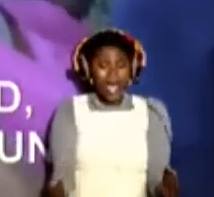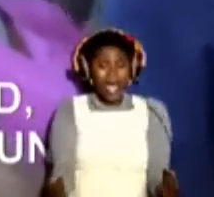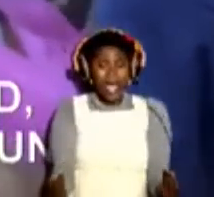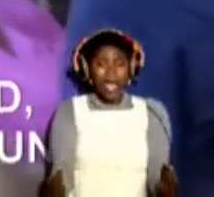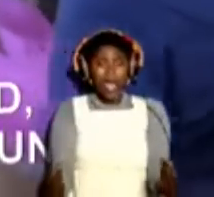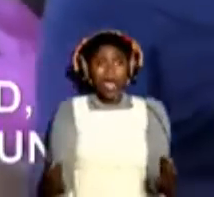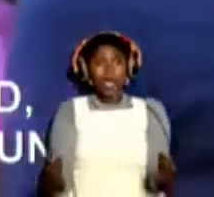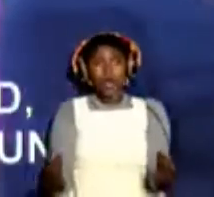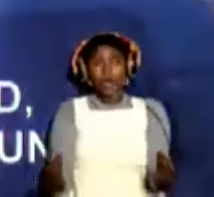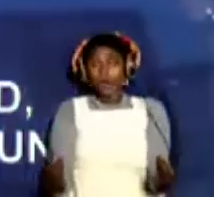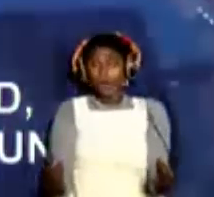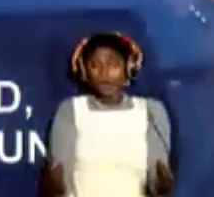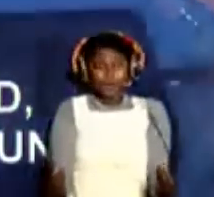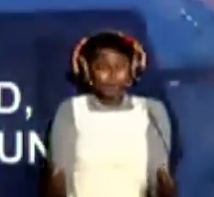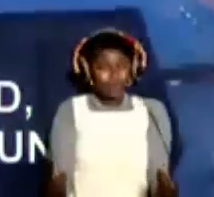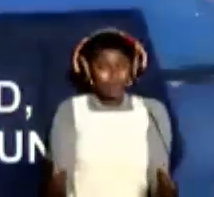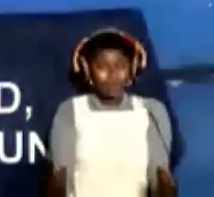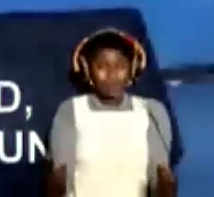Amen.